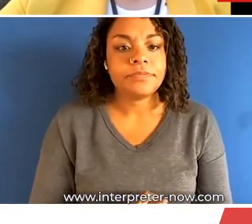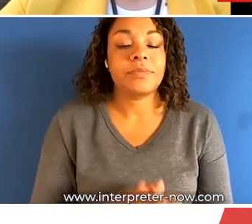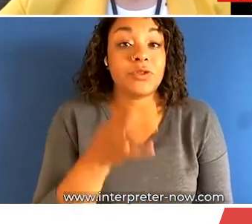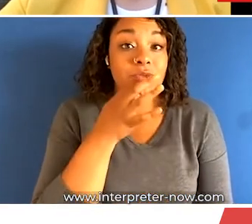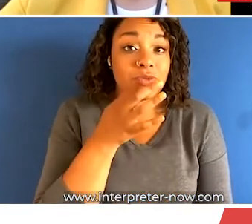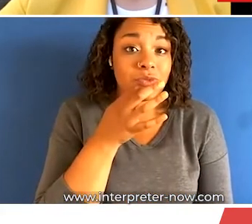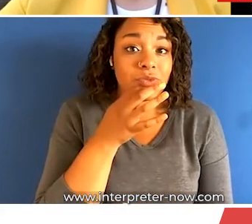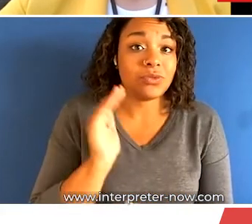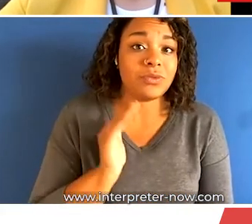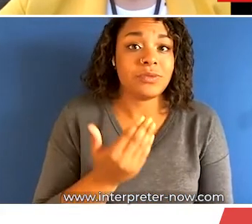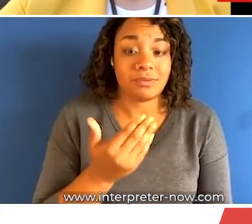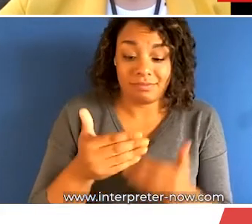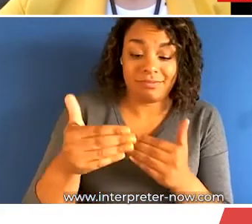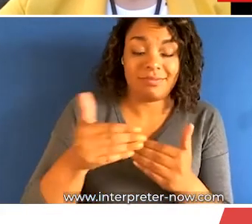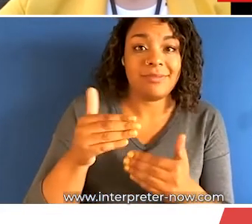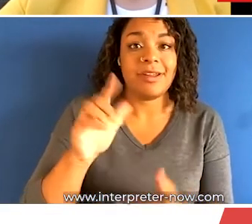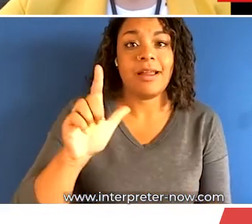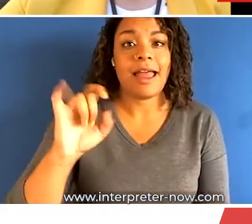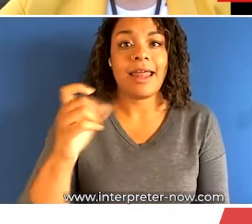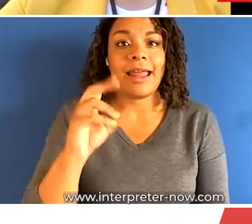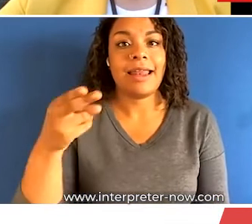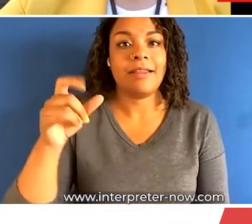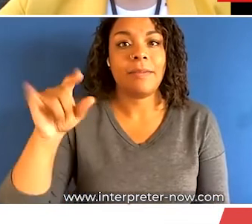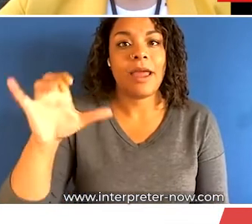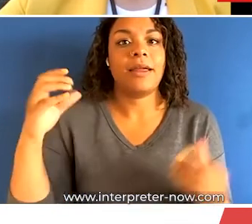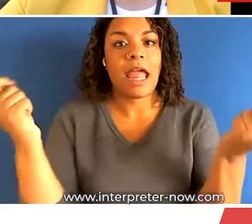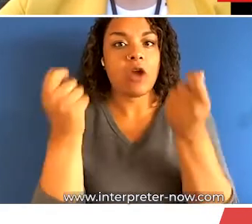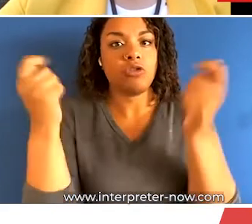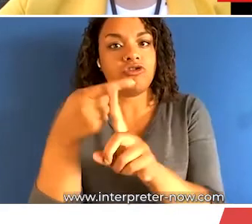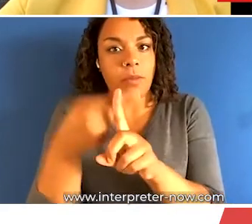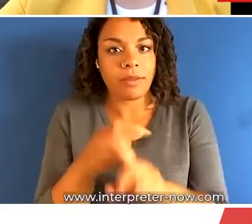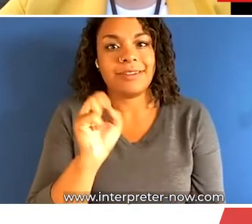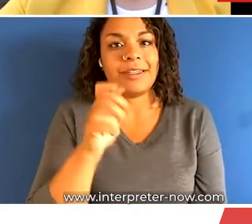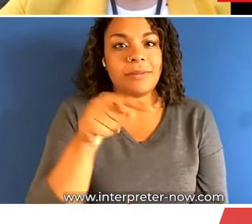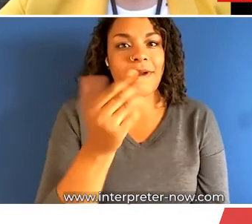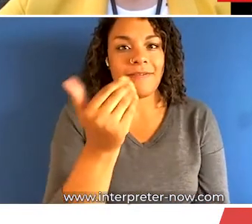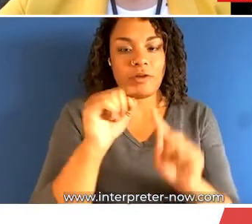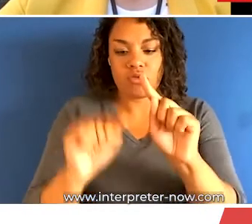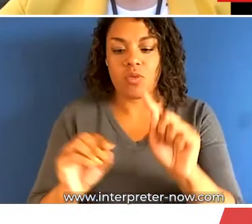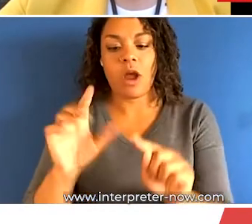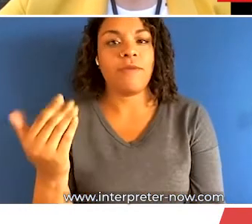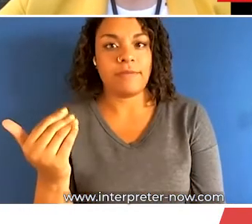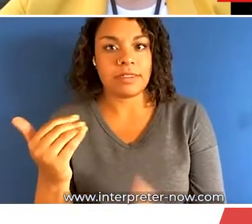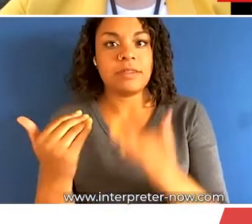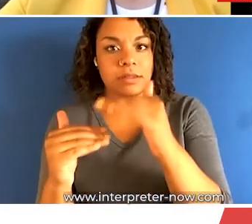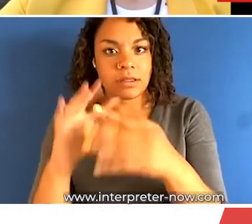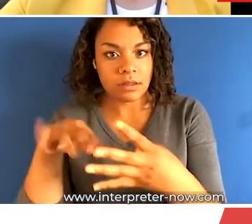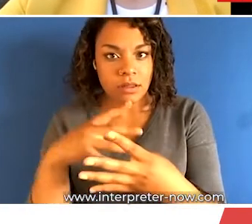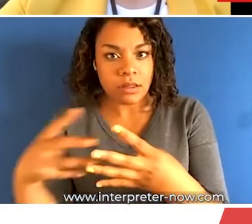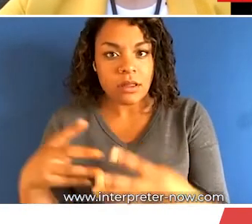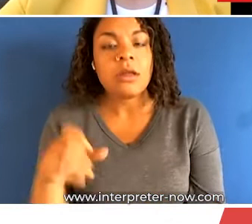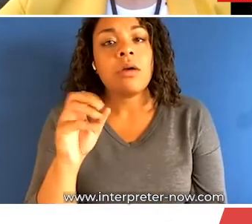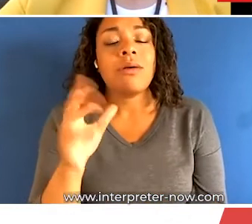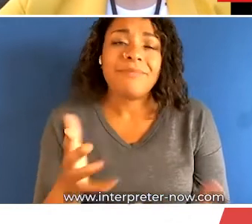is National Latinx and Hispanic Heritage Month, September 15th to October 15th. And of course,